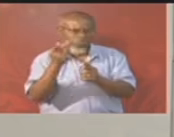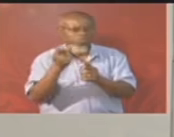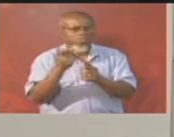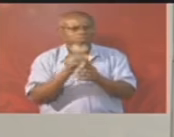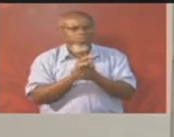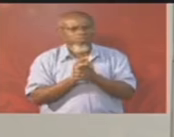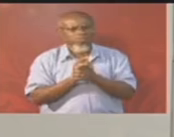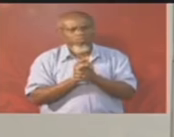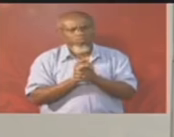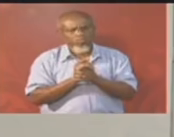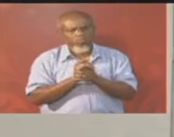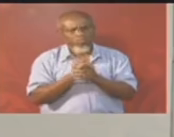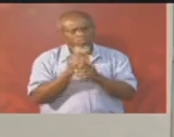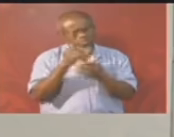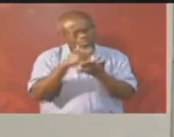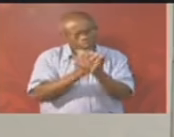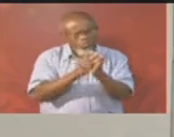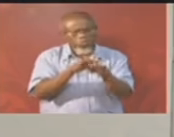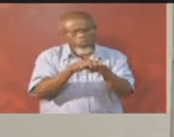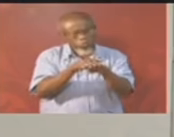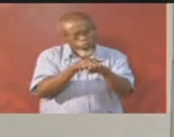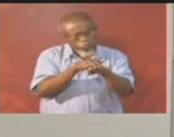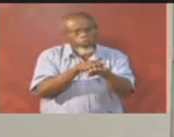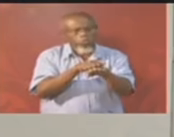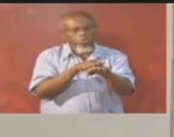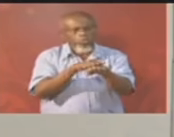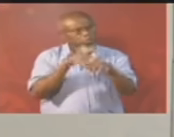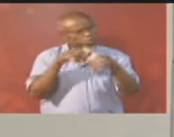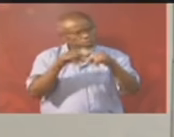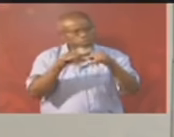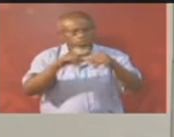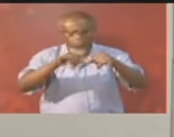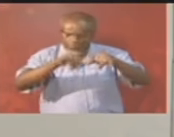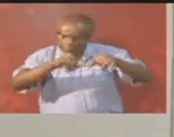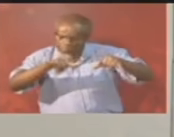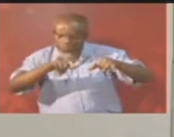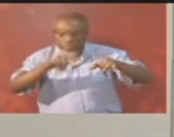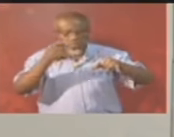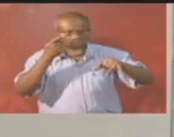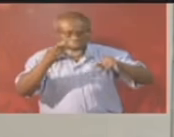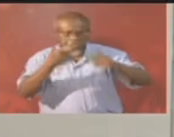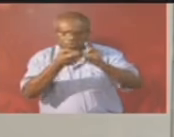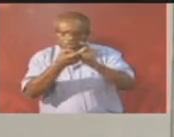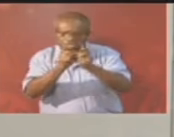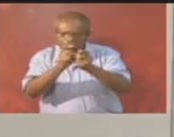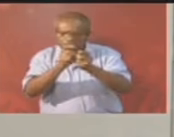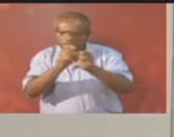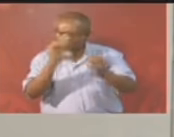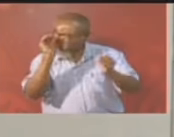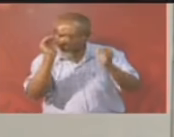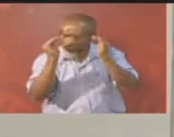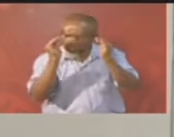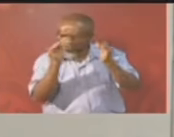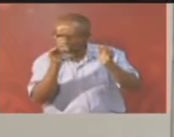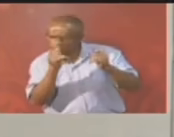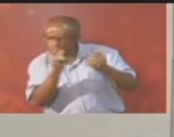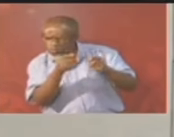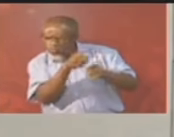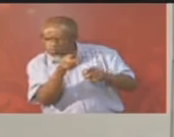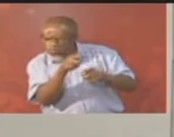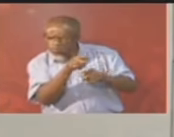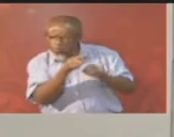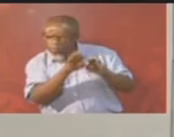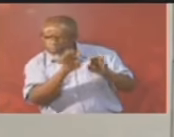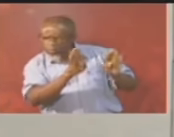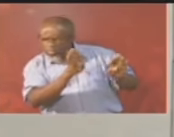need to continue to measure the change against our behaviors. As we want to see more change,